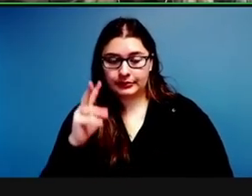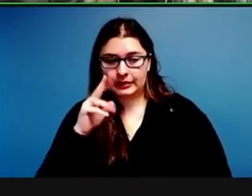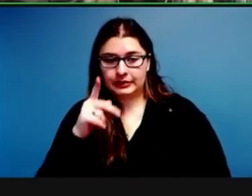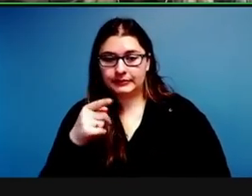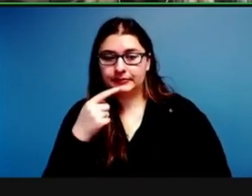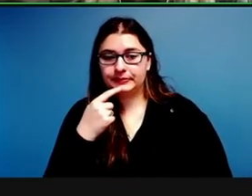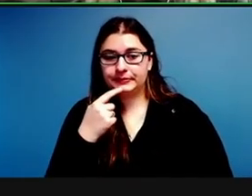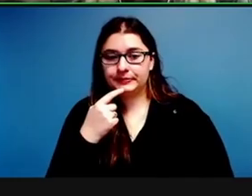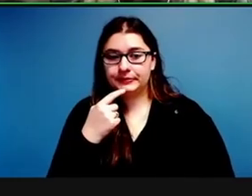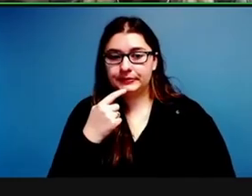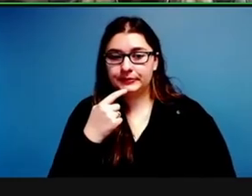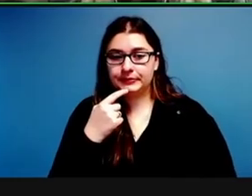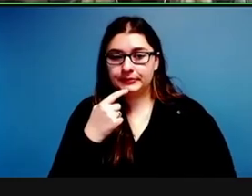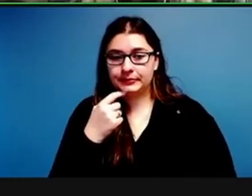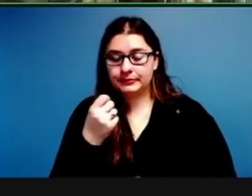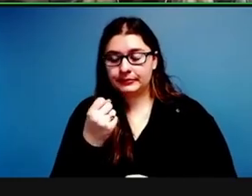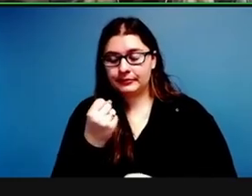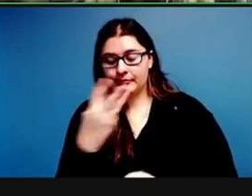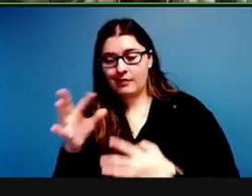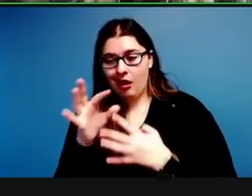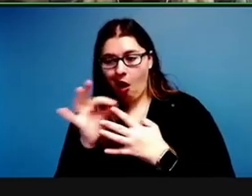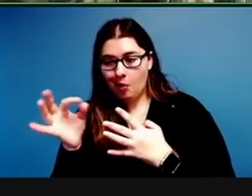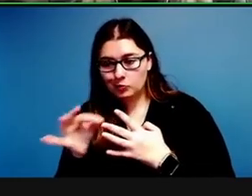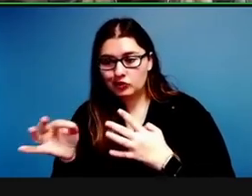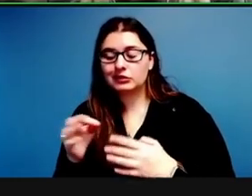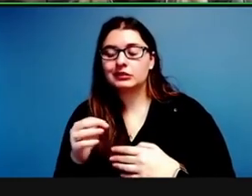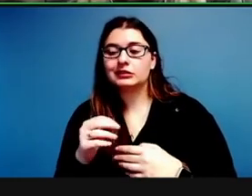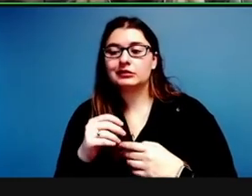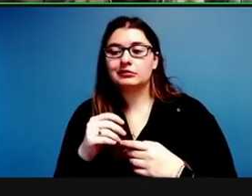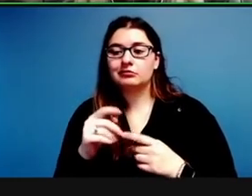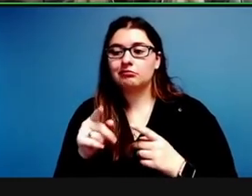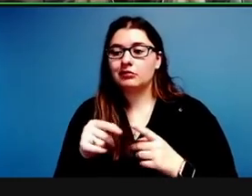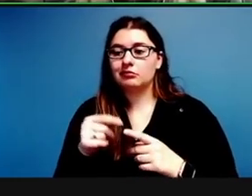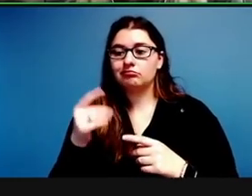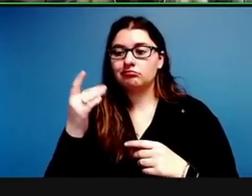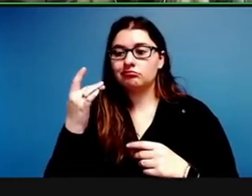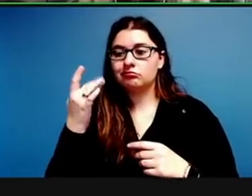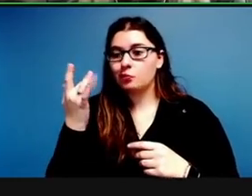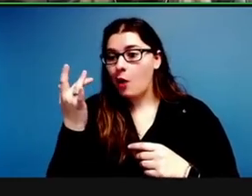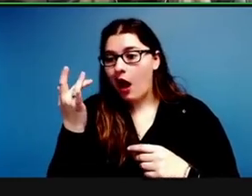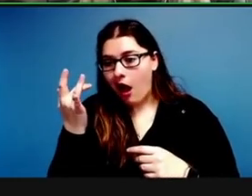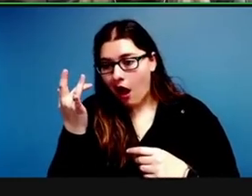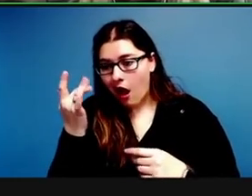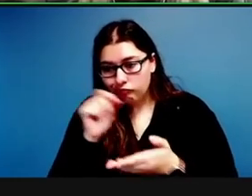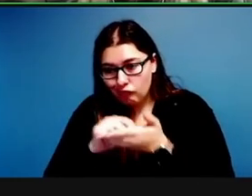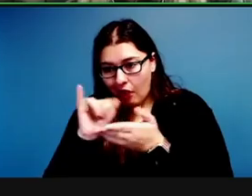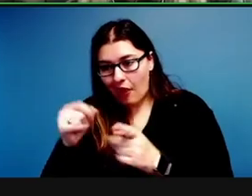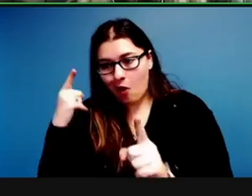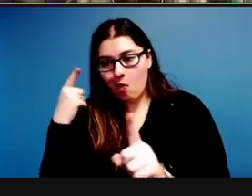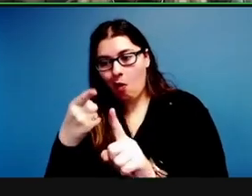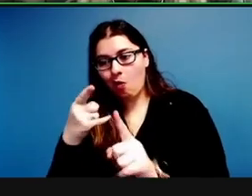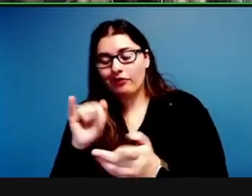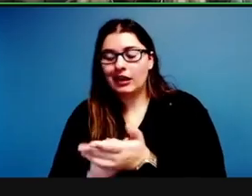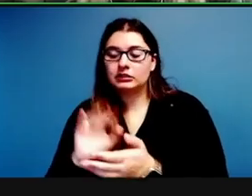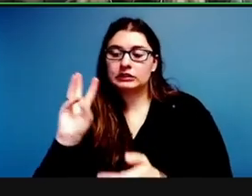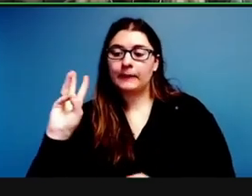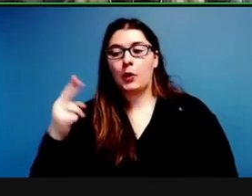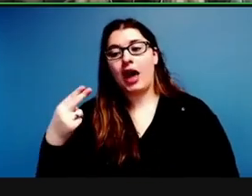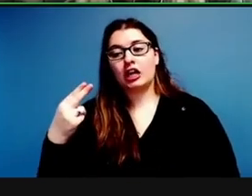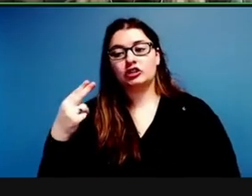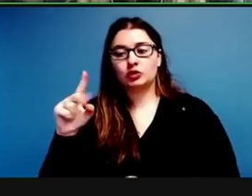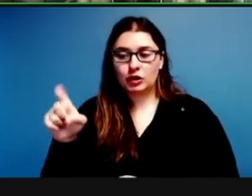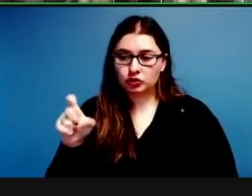that give several options about why it is we're writing this goal. That's our WH question,